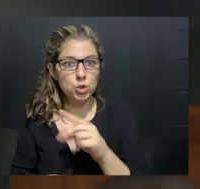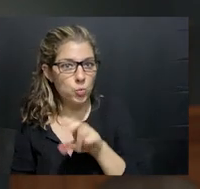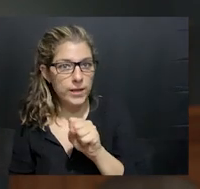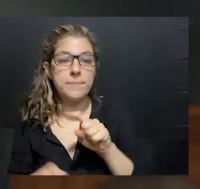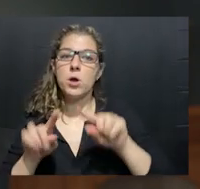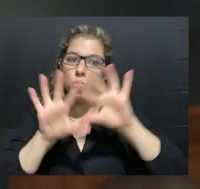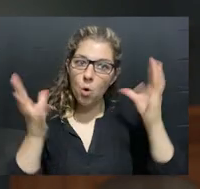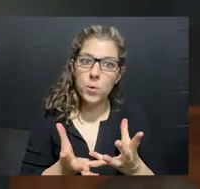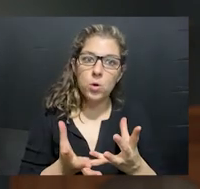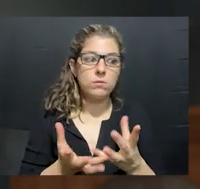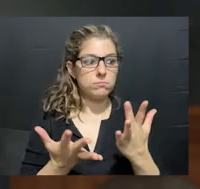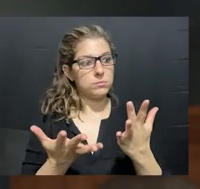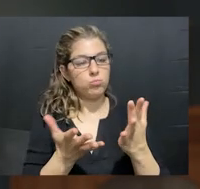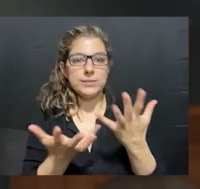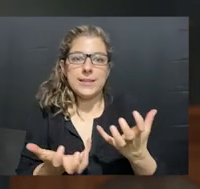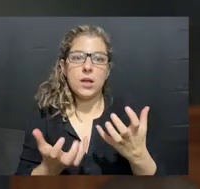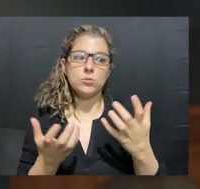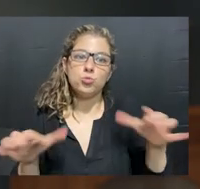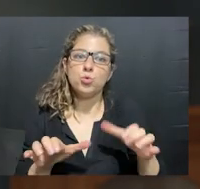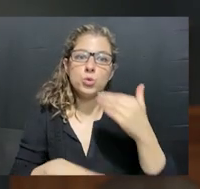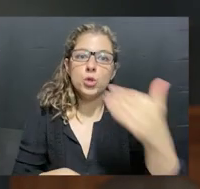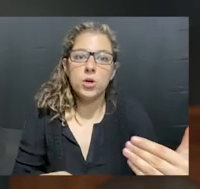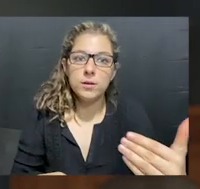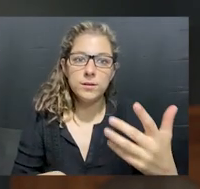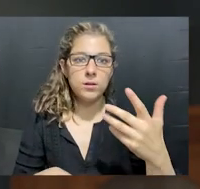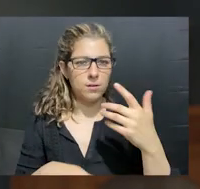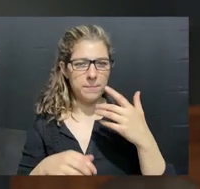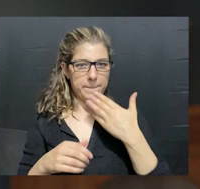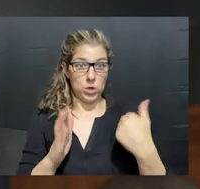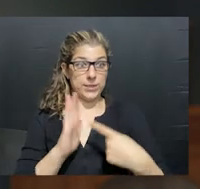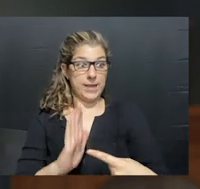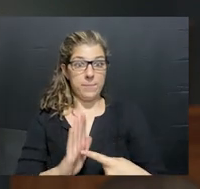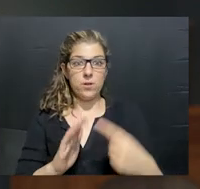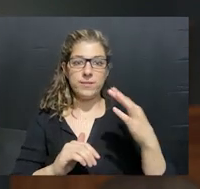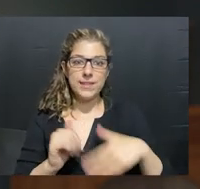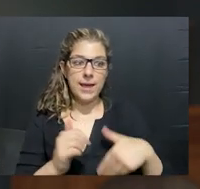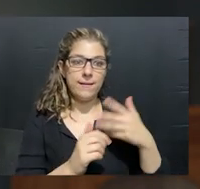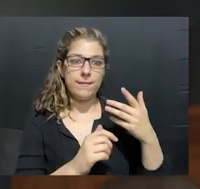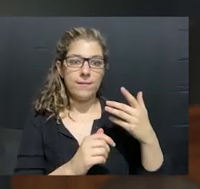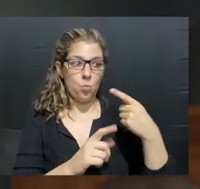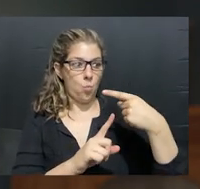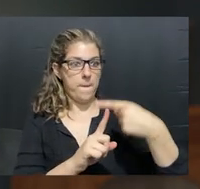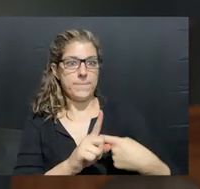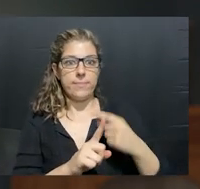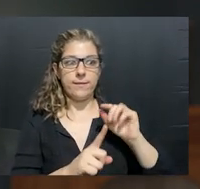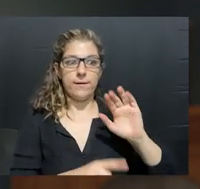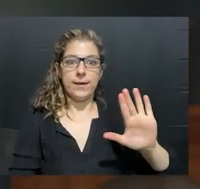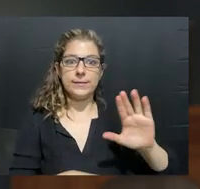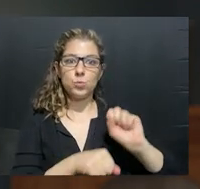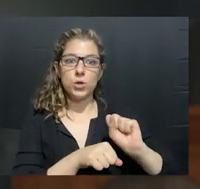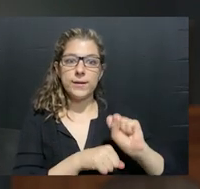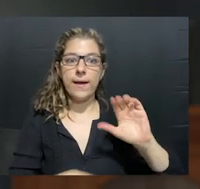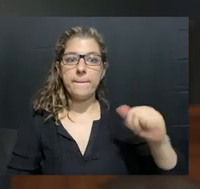It's driven by a desire to do good. And there's no better example of that than the fact that less than a month into his tenure at